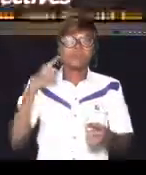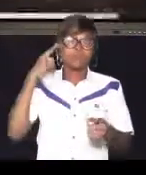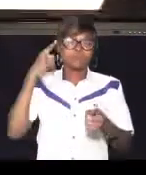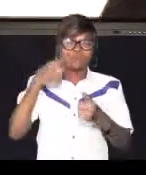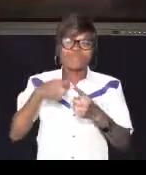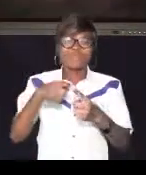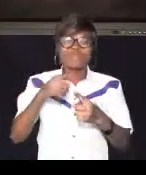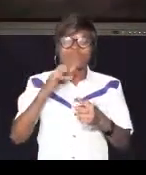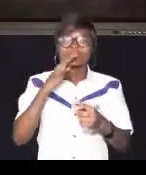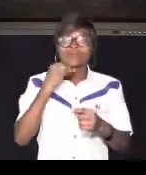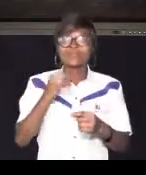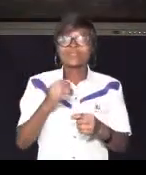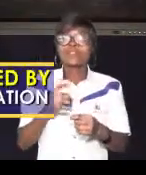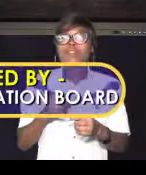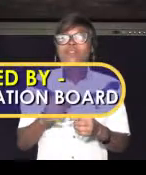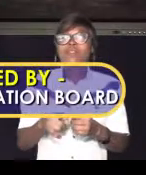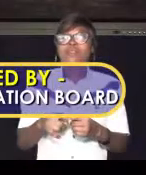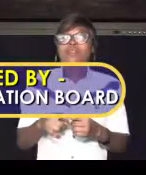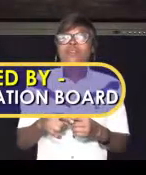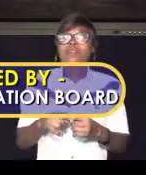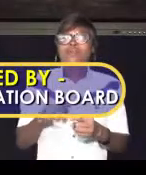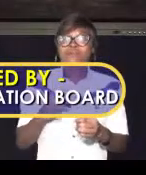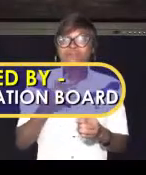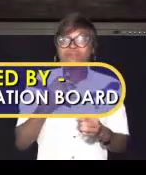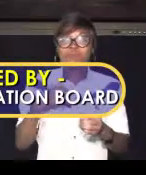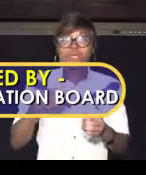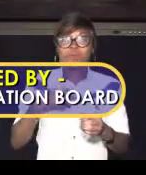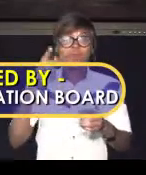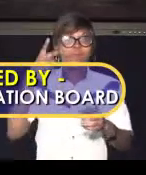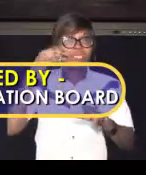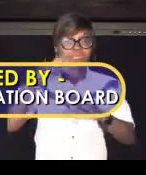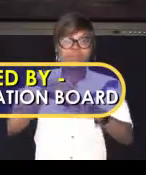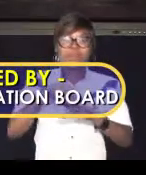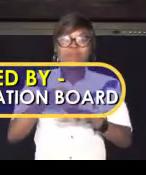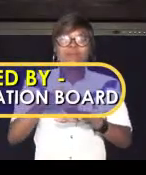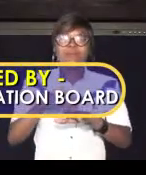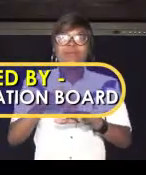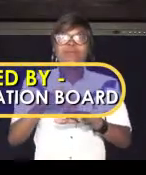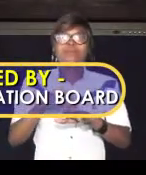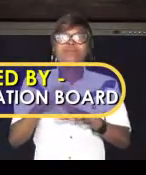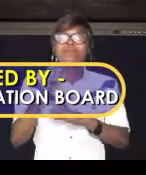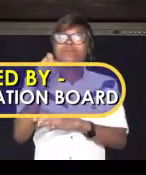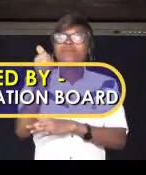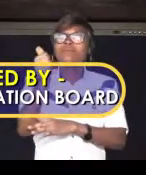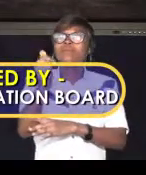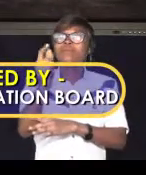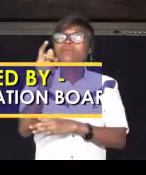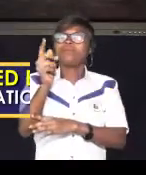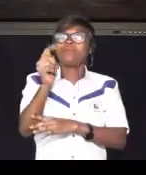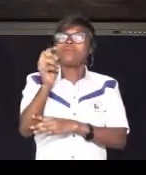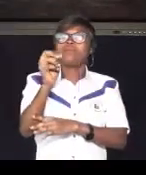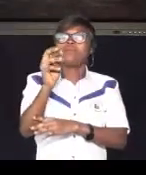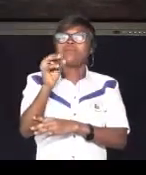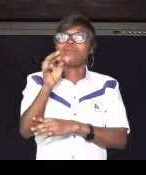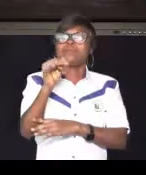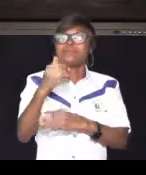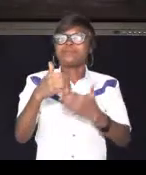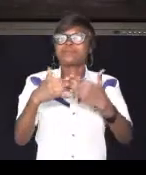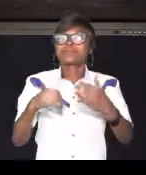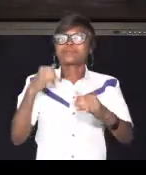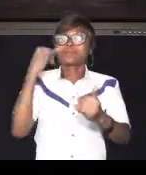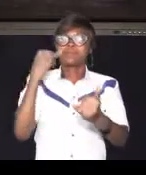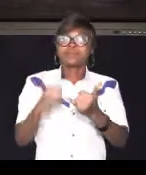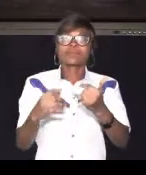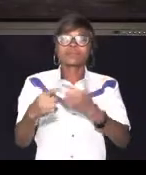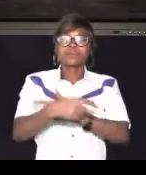to the learning objective for today's lesson. Don't forget, today we are looking at antonyms. By the end of today's